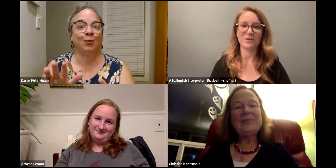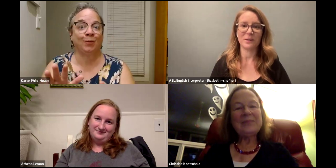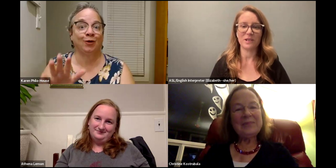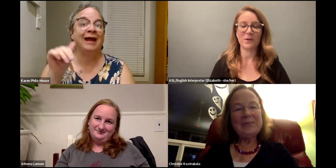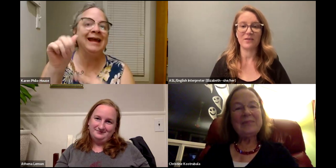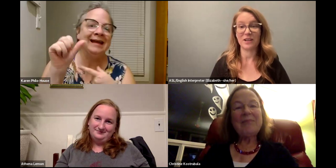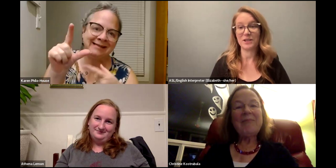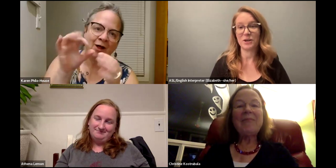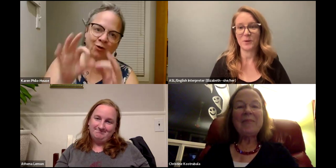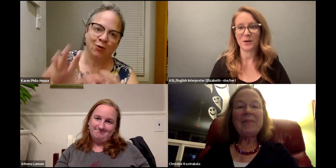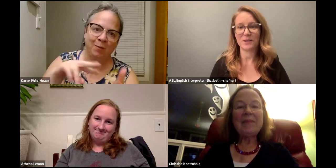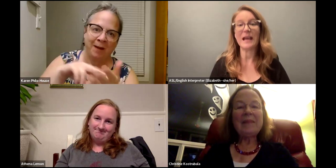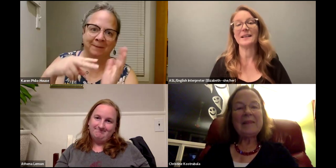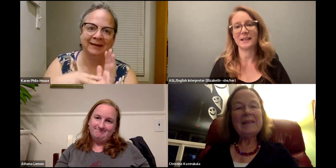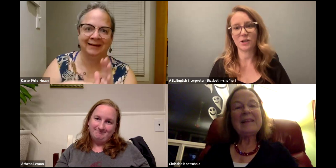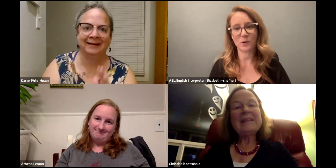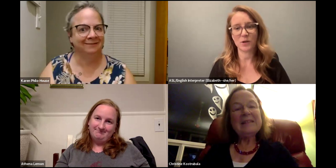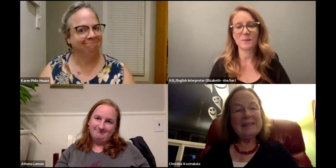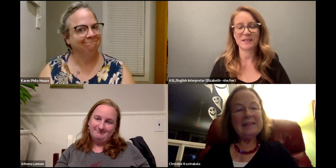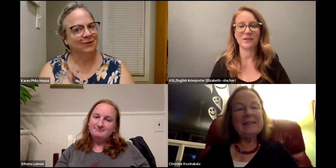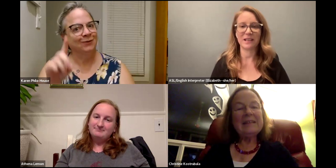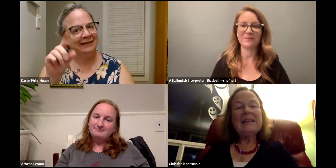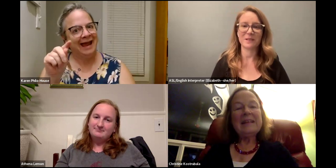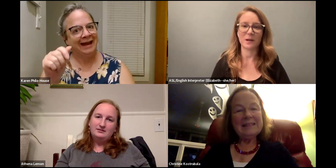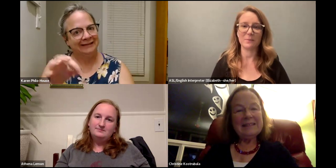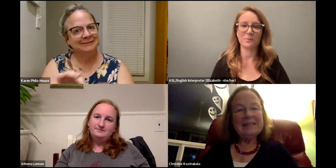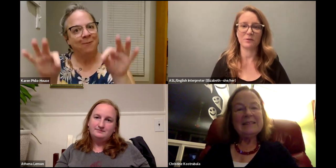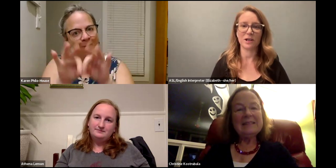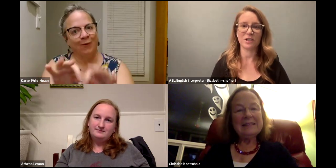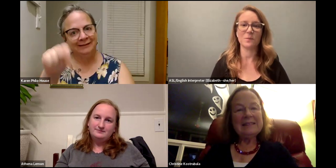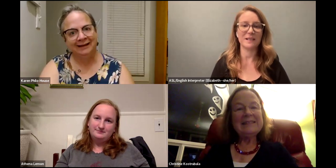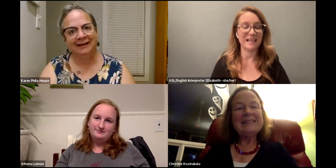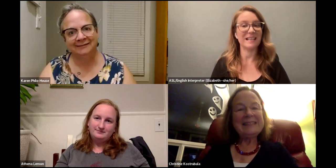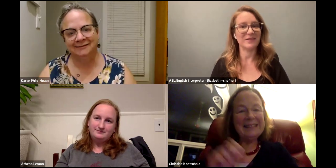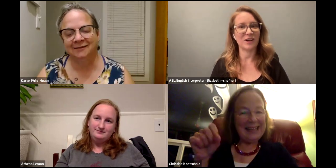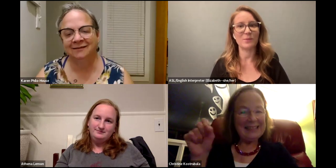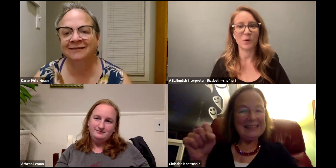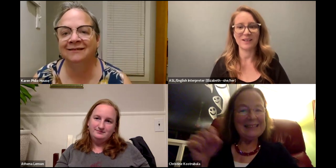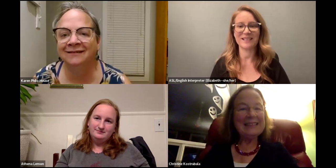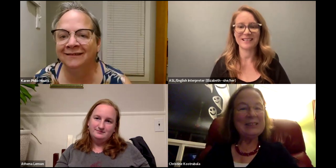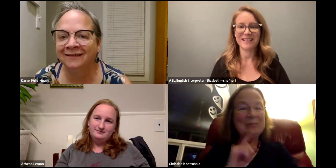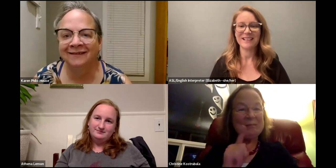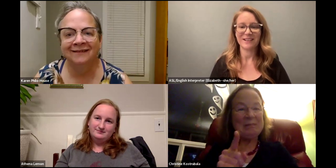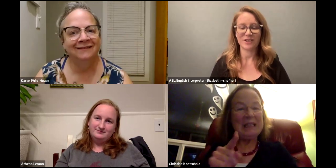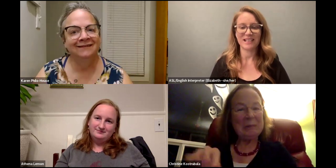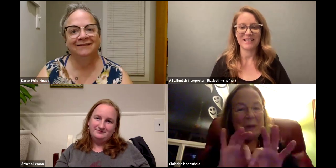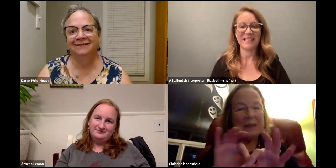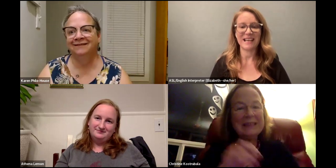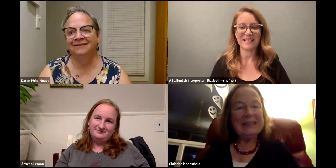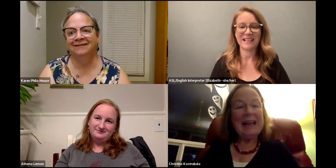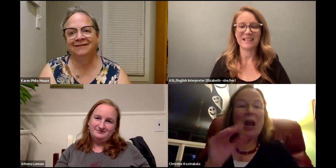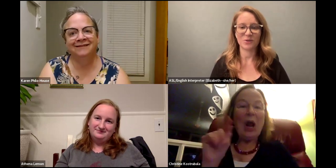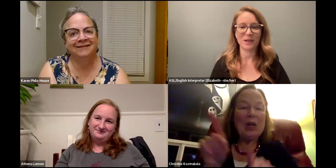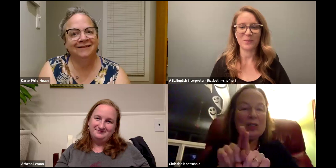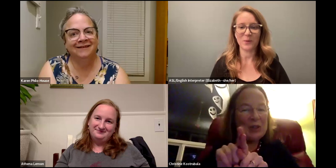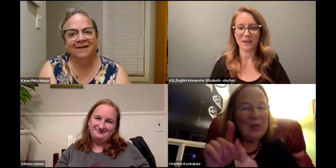that issue, that we don't have enough interpreters, ASL interpreters specifically is what I'm referring to, but data is very important. Christine is